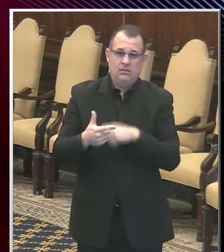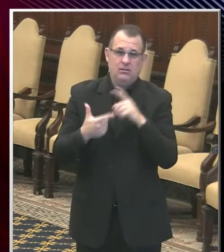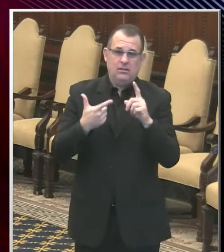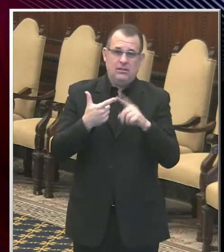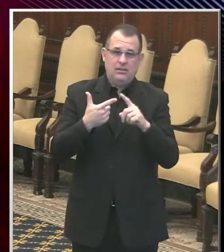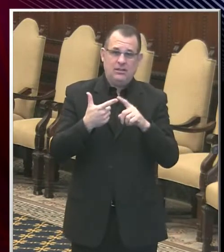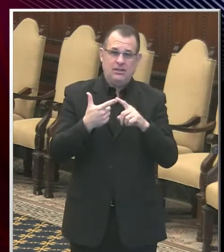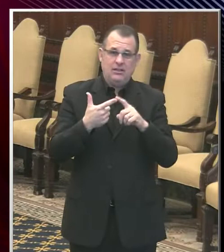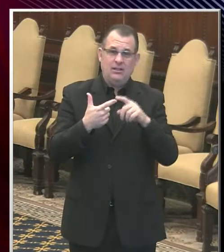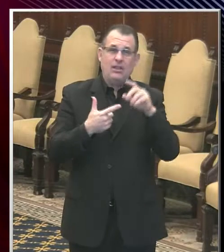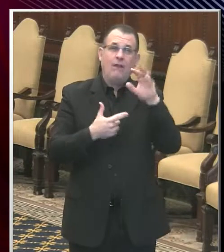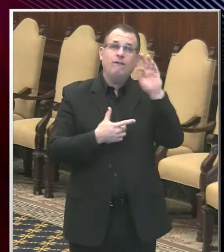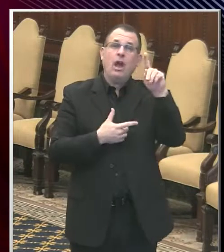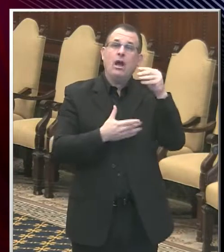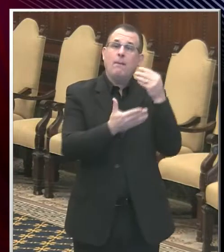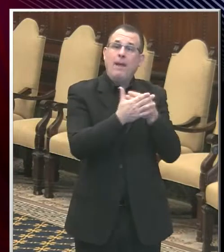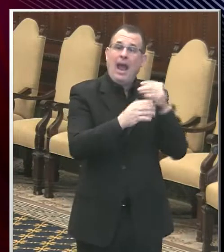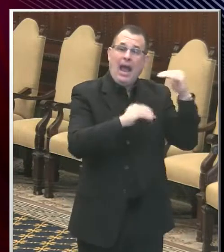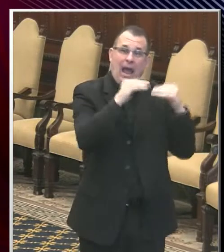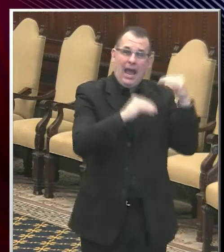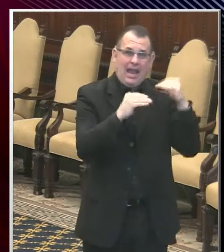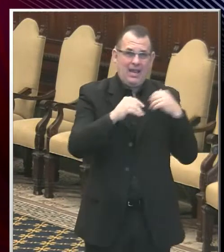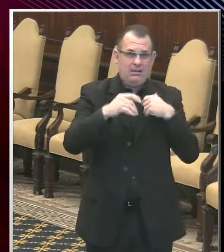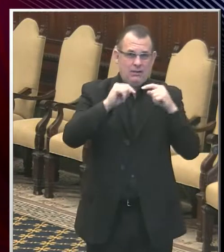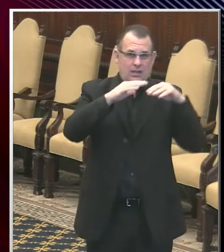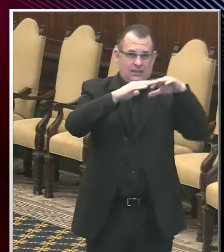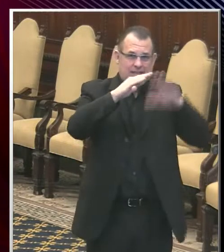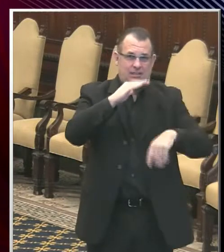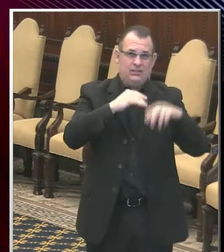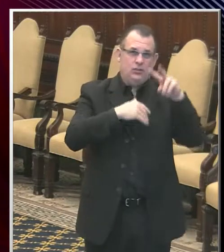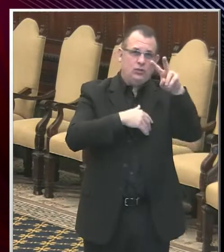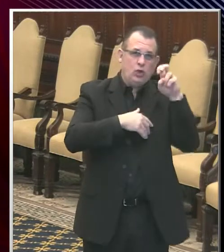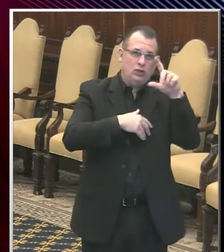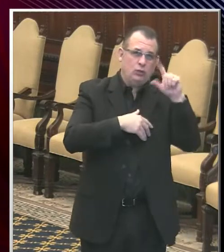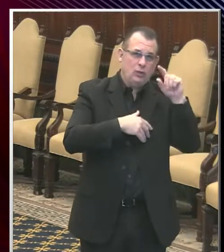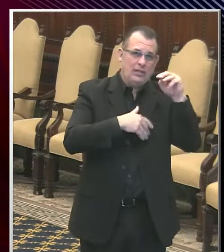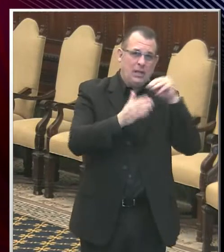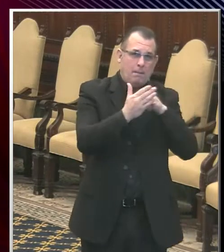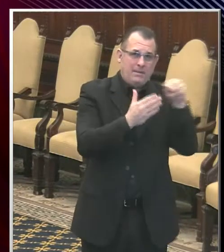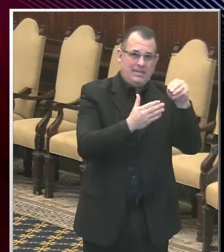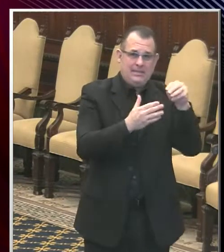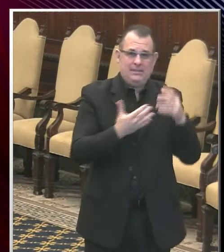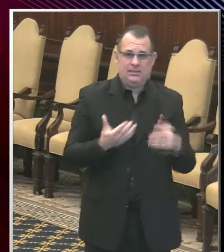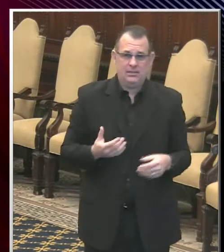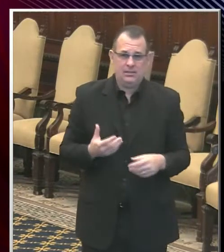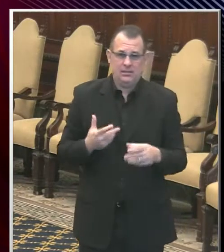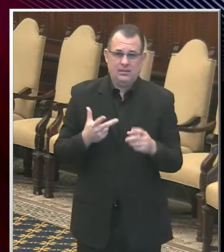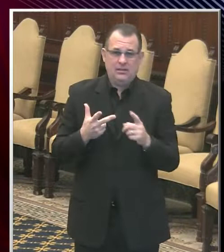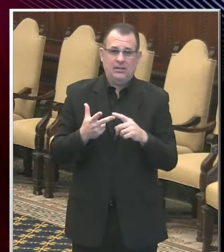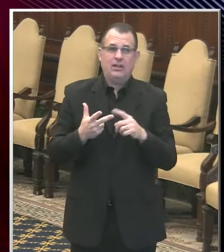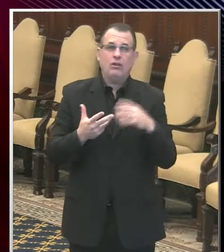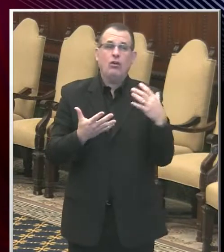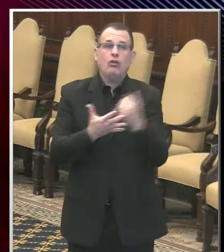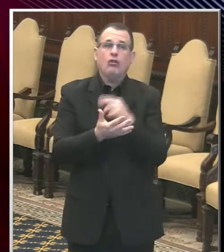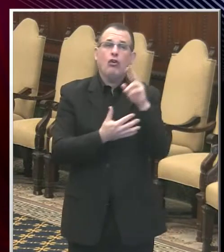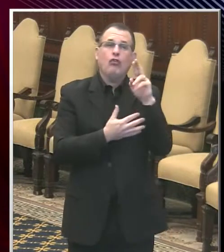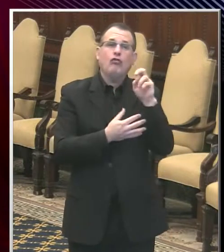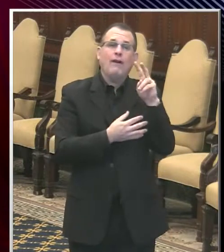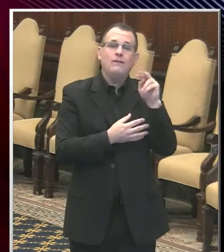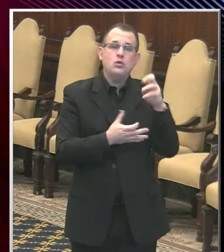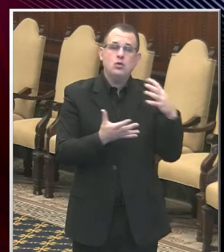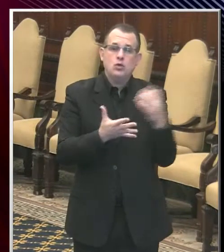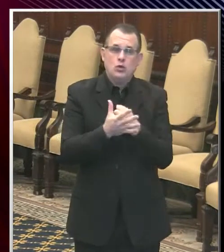million lower than originally planned, and enacting revenue enhancements totaling just under $50 million. Additionally,